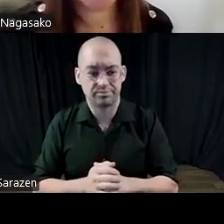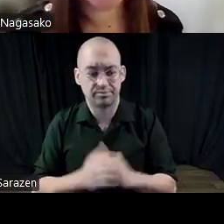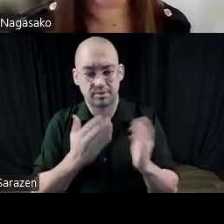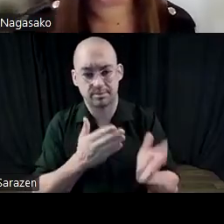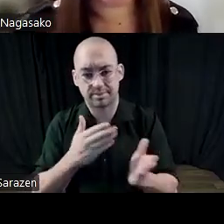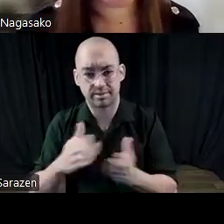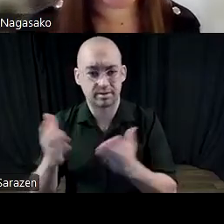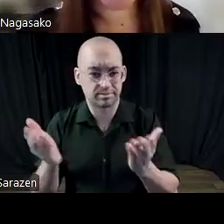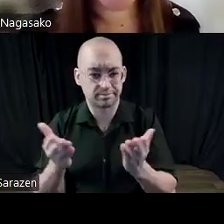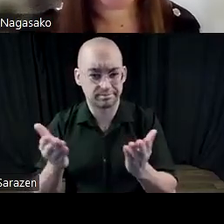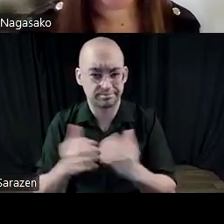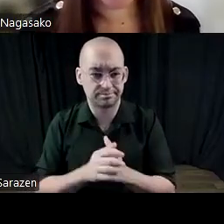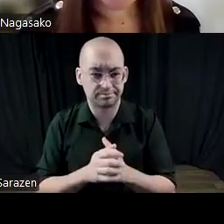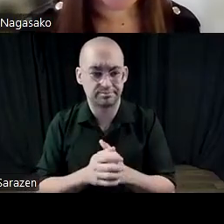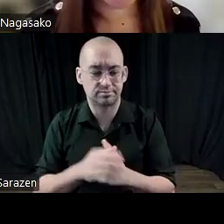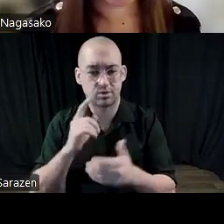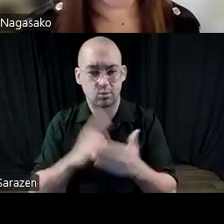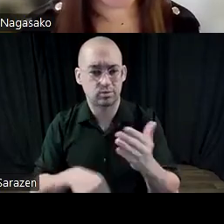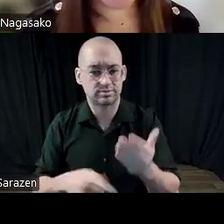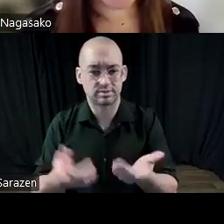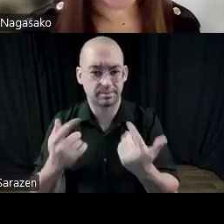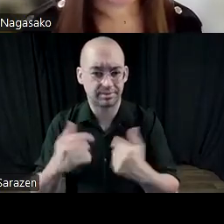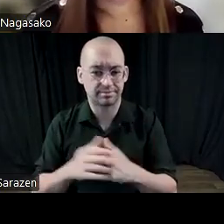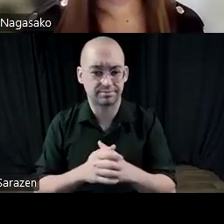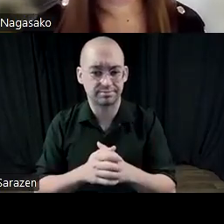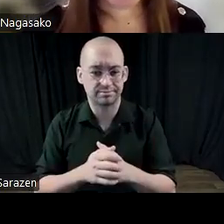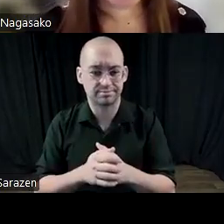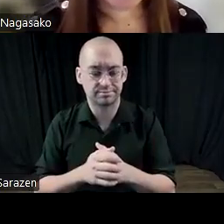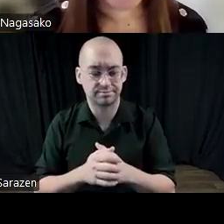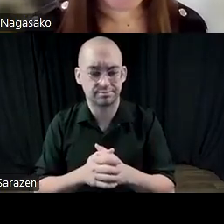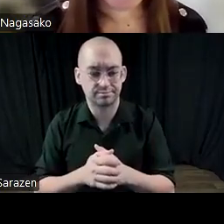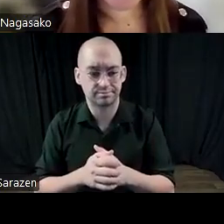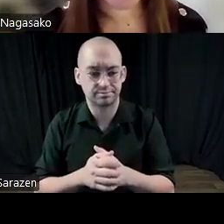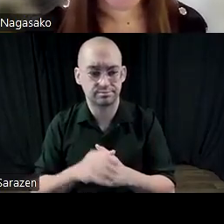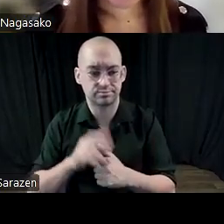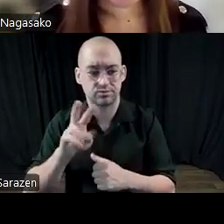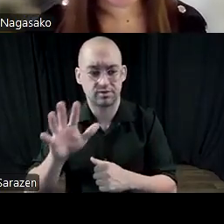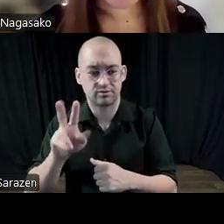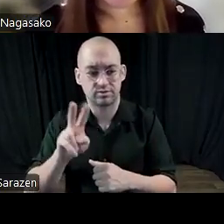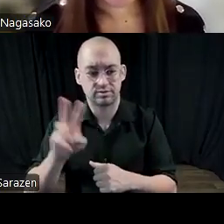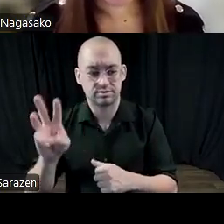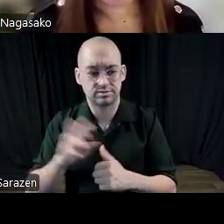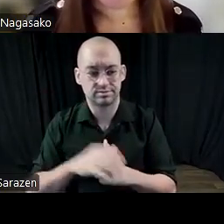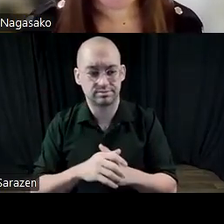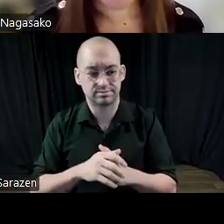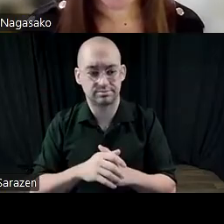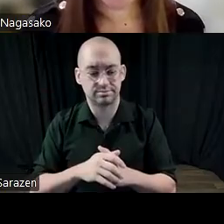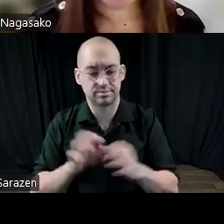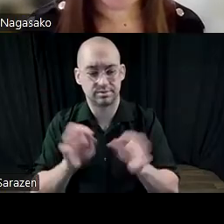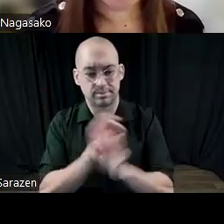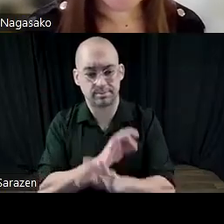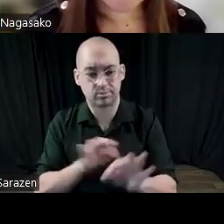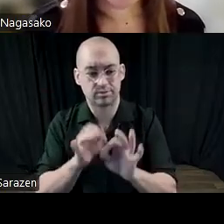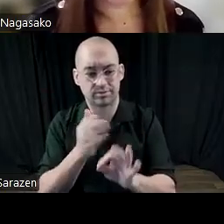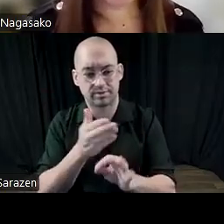talk a little bit about what's coming up. We can go to the next slide. So for 25-26, the main thing we're doing this year is we're going